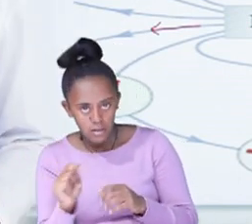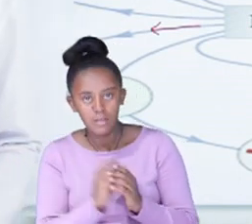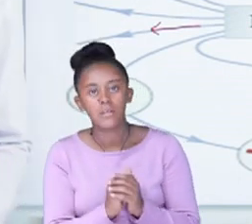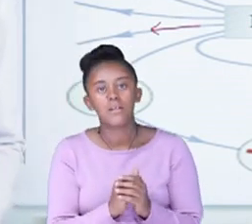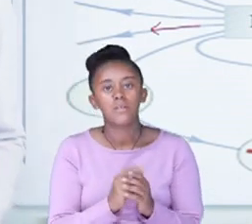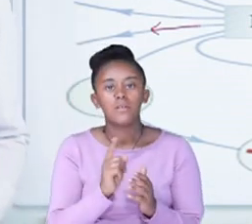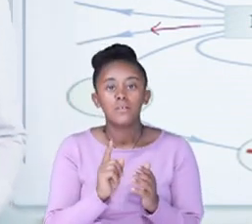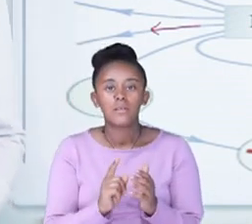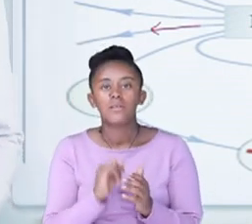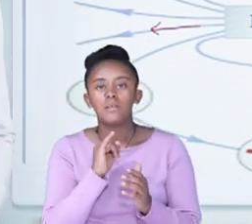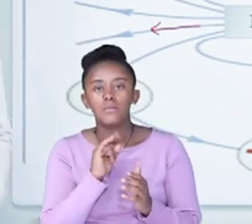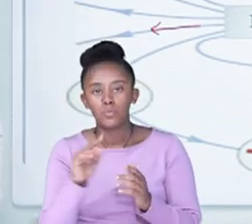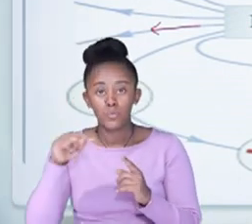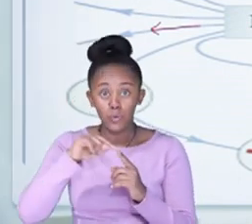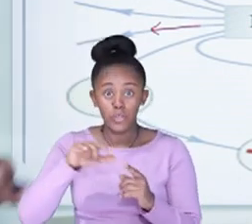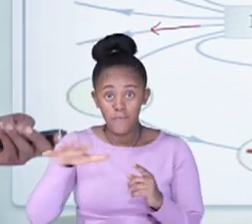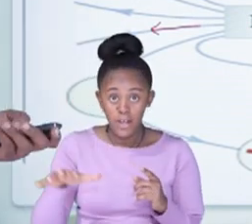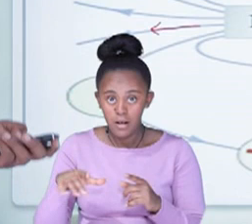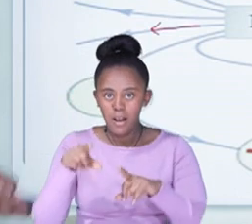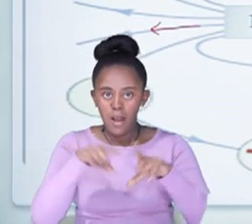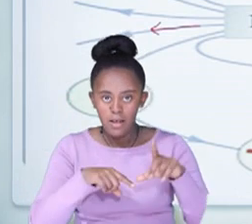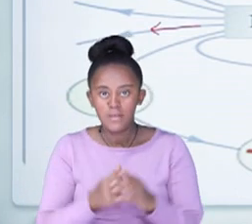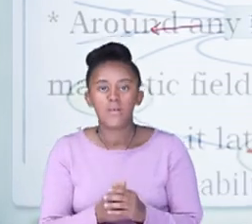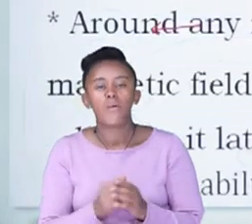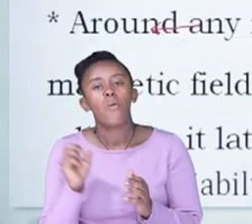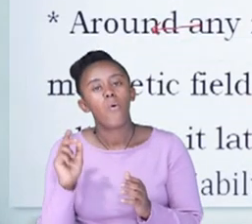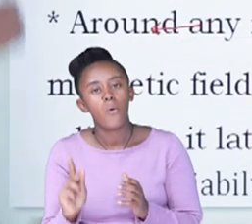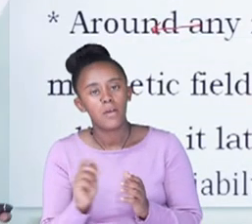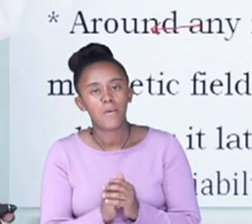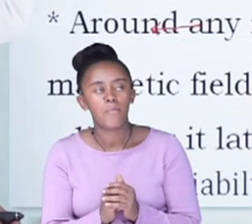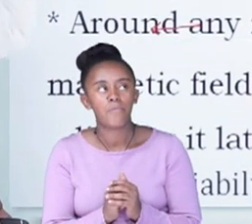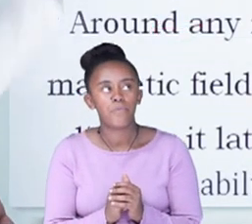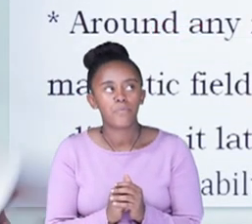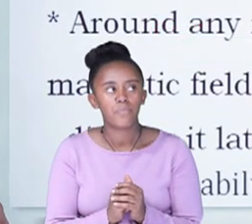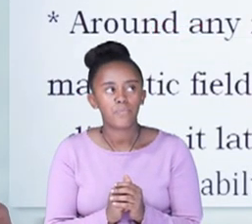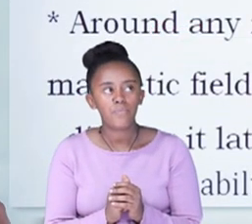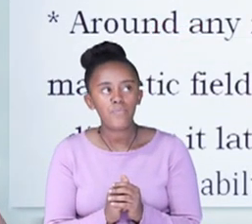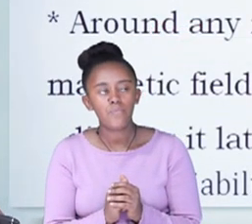force is tangent to what? To the field lines. Okay.